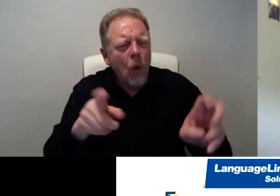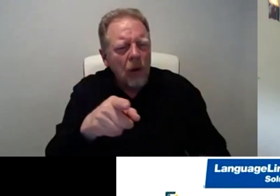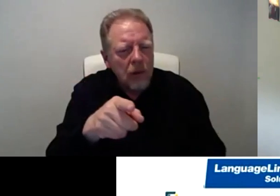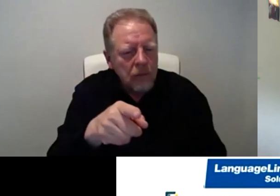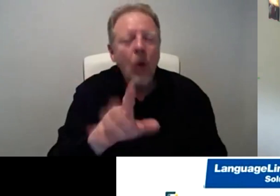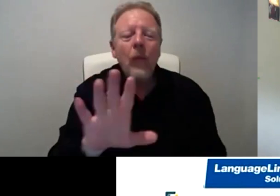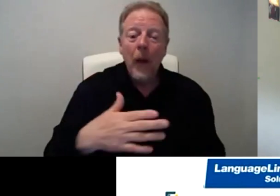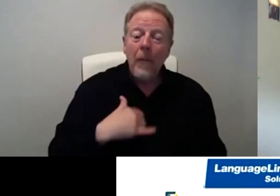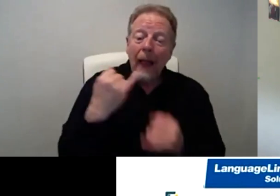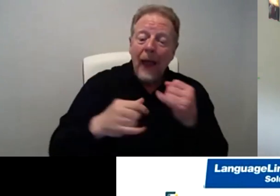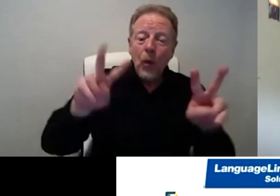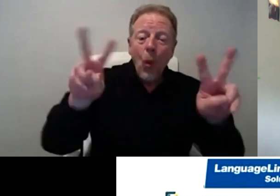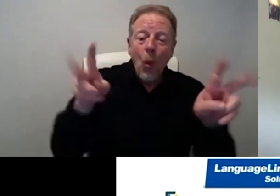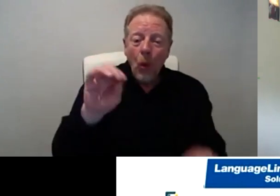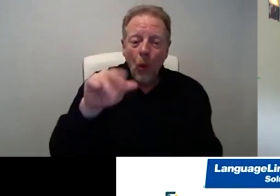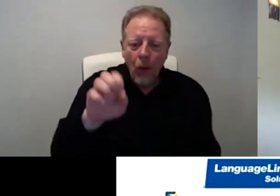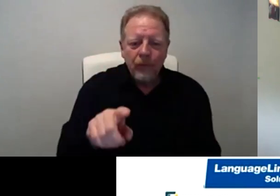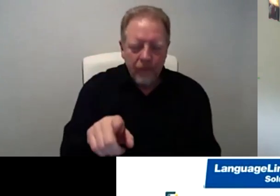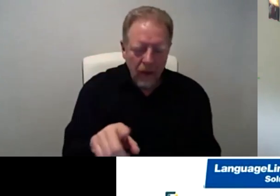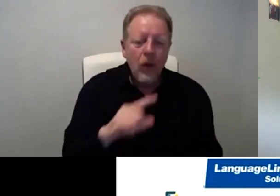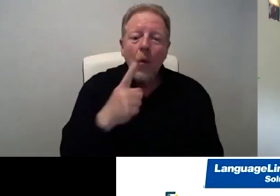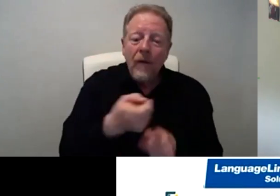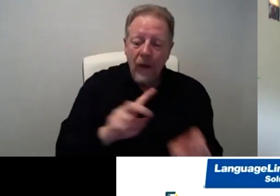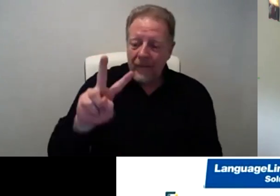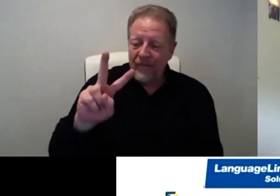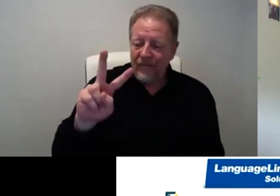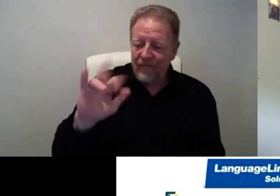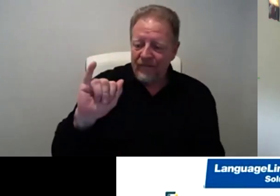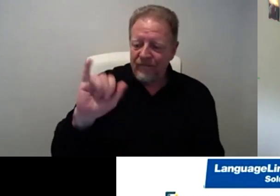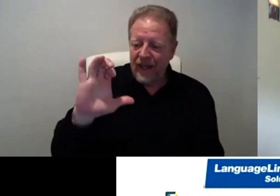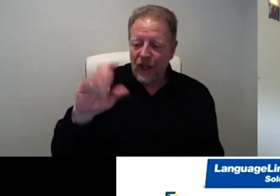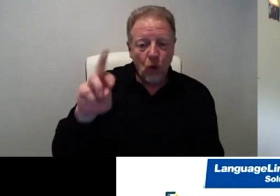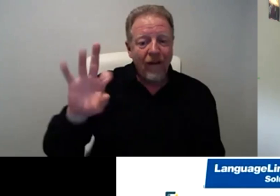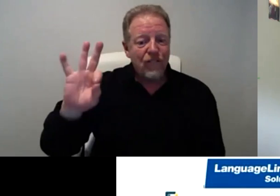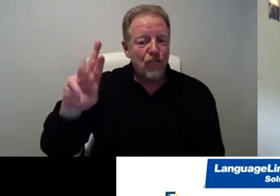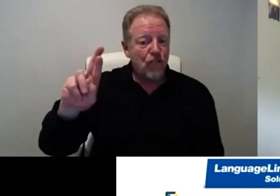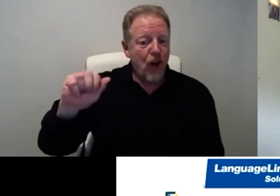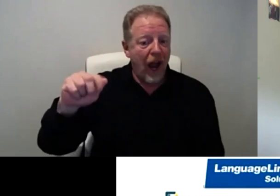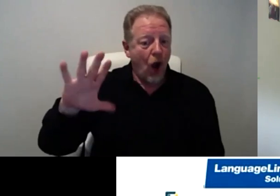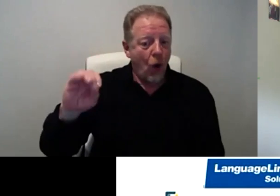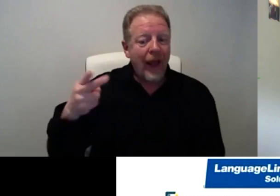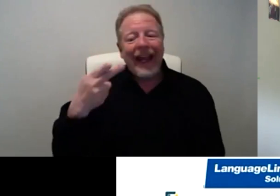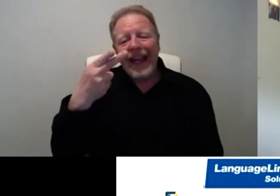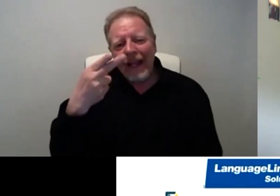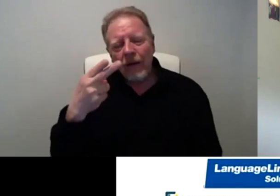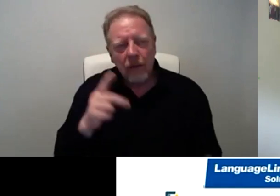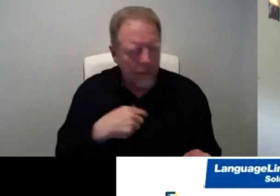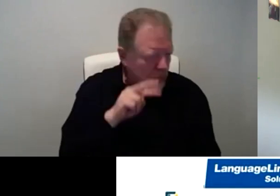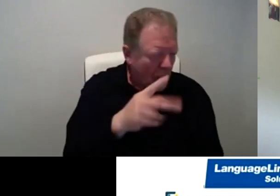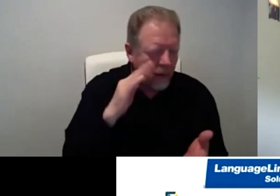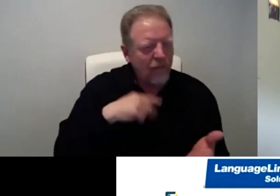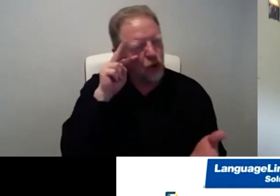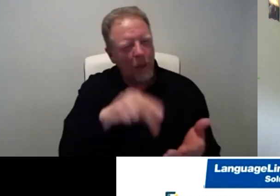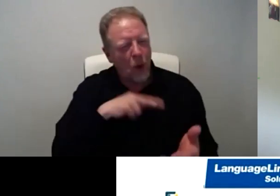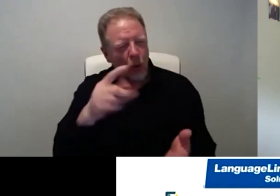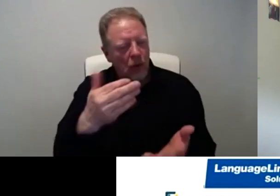Oh, it was the one from Viktor Frankl was he who let me check my